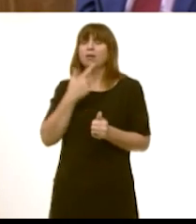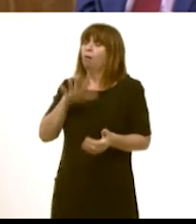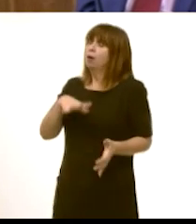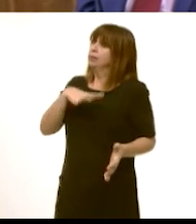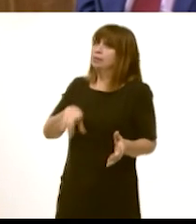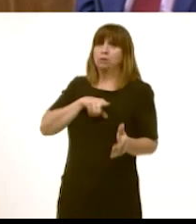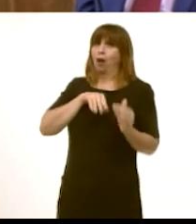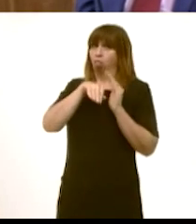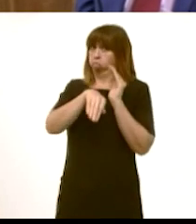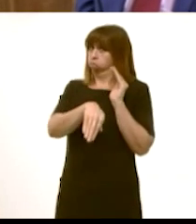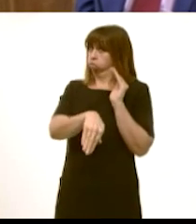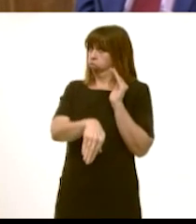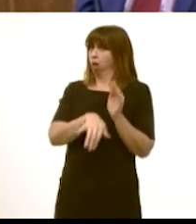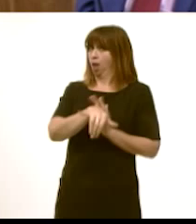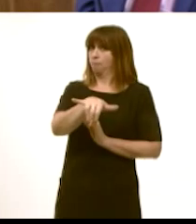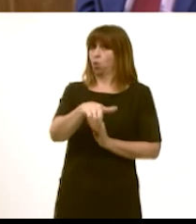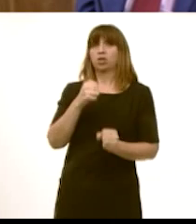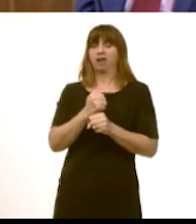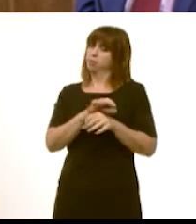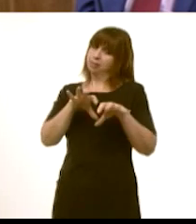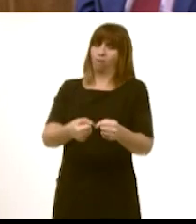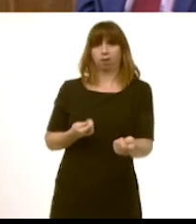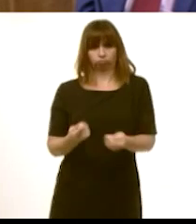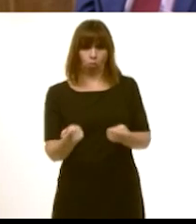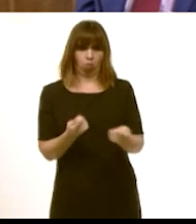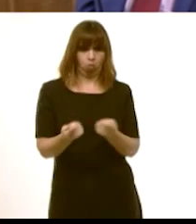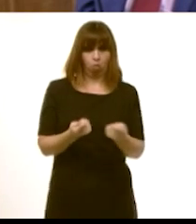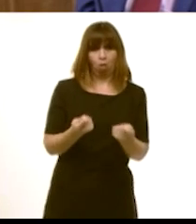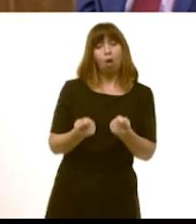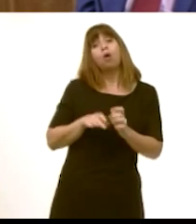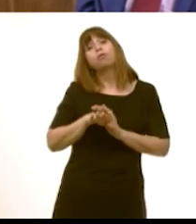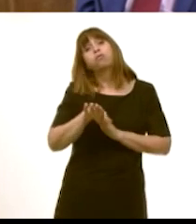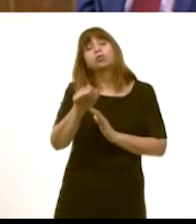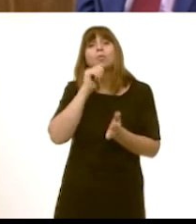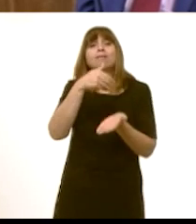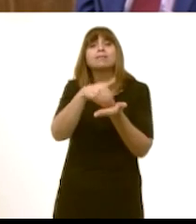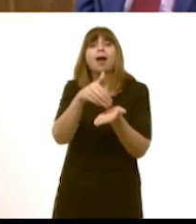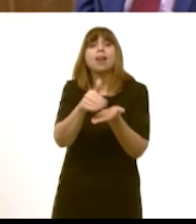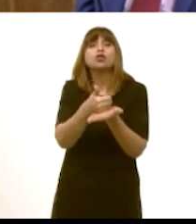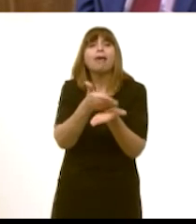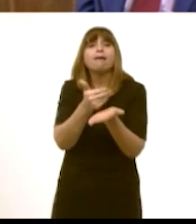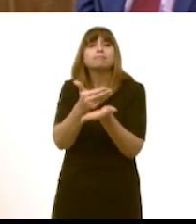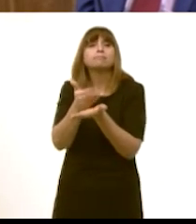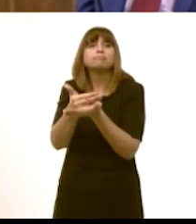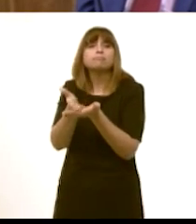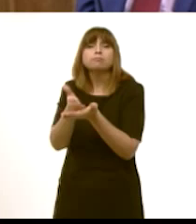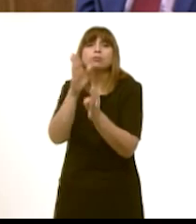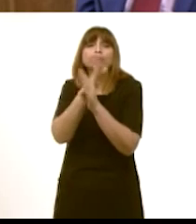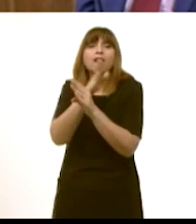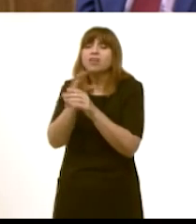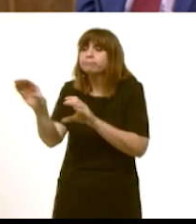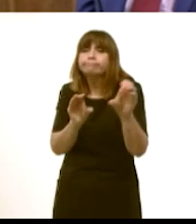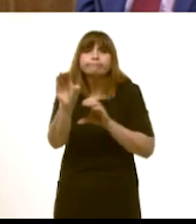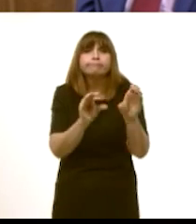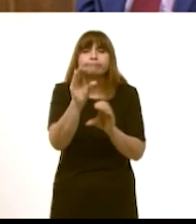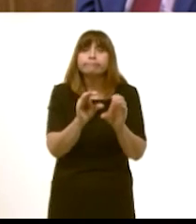what he said. Now, in time, we will look to sell shares in the airport to private investors. What we